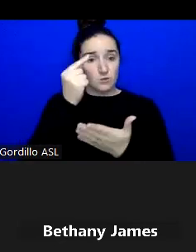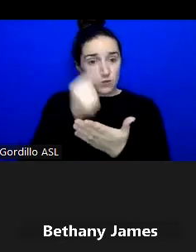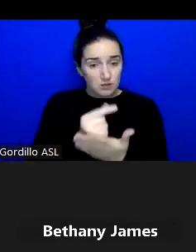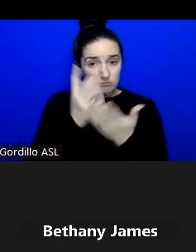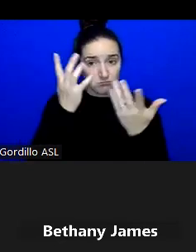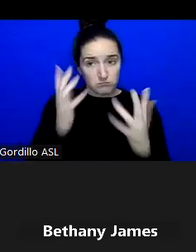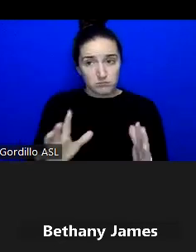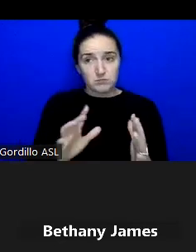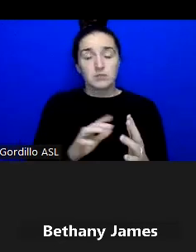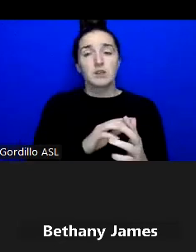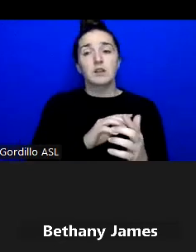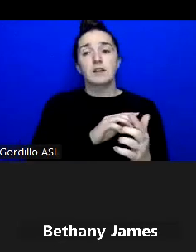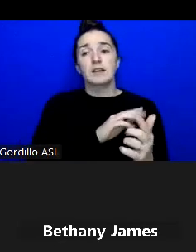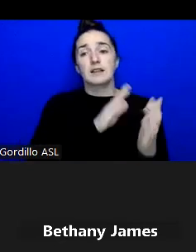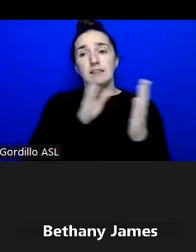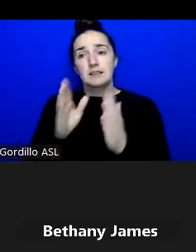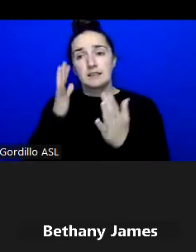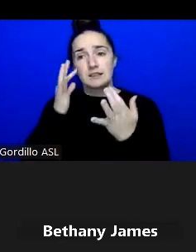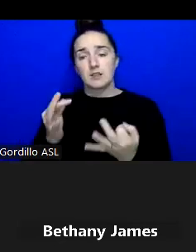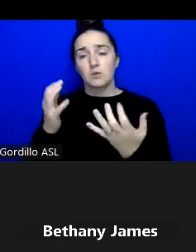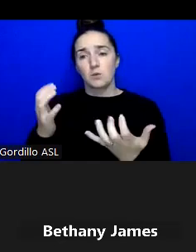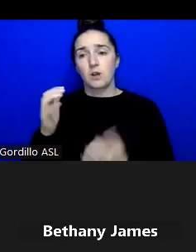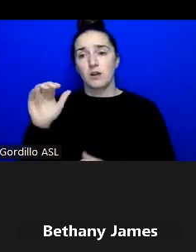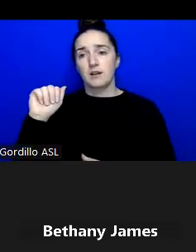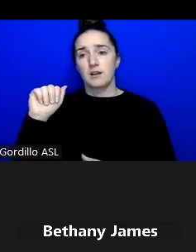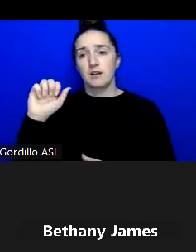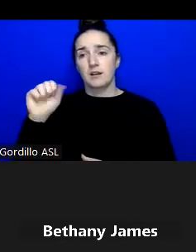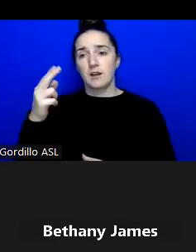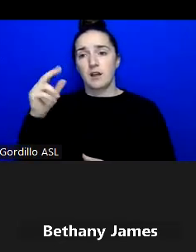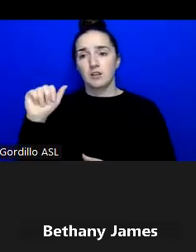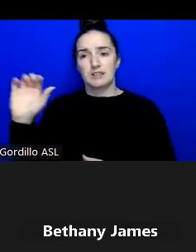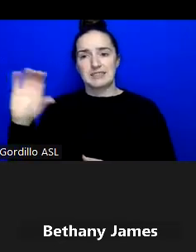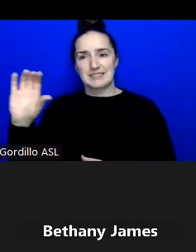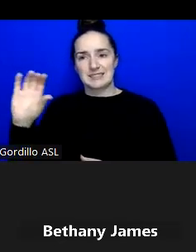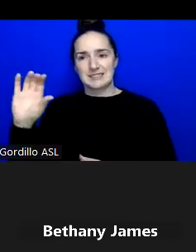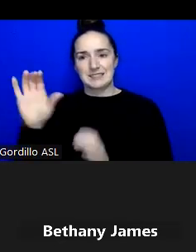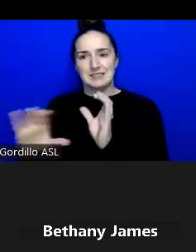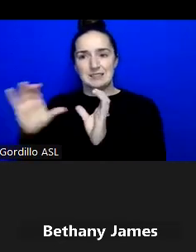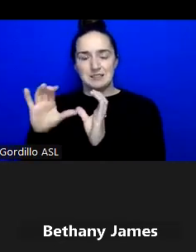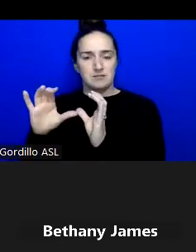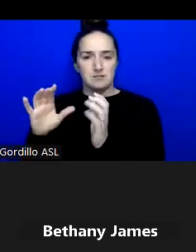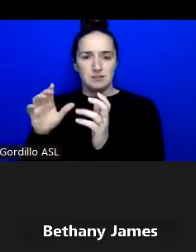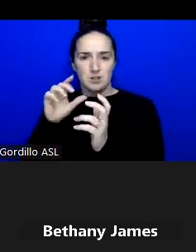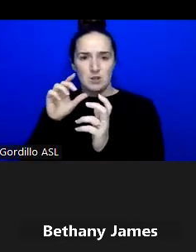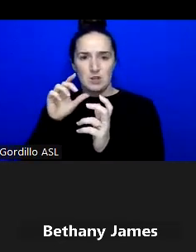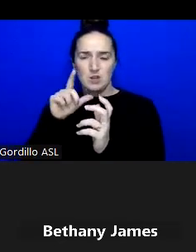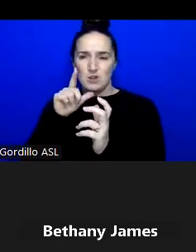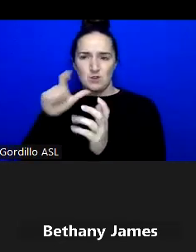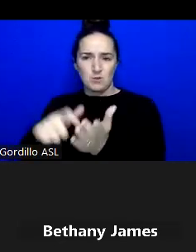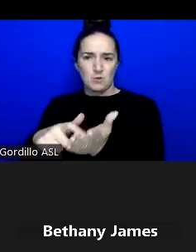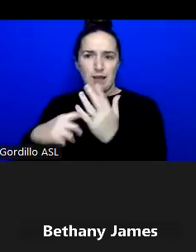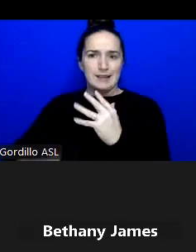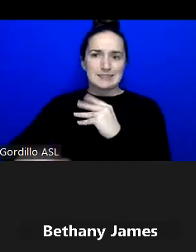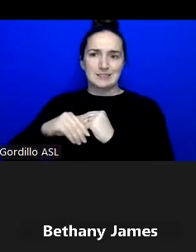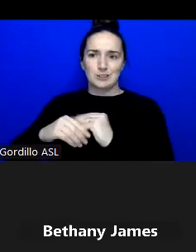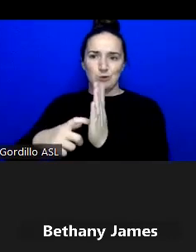obtain your ASHA Cs, that is something that there's no additional requirements for. You've already met those requirements for graduation and for licensure. So